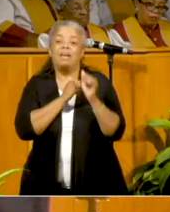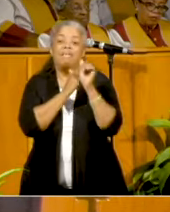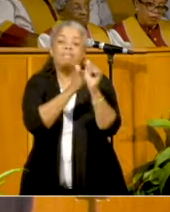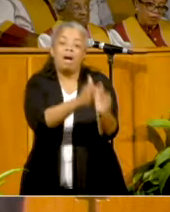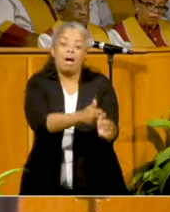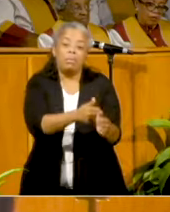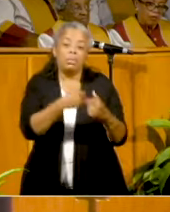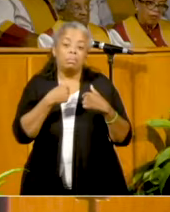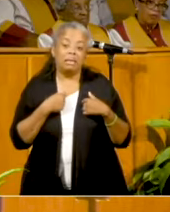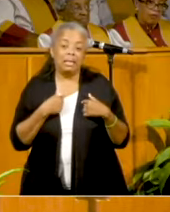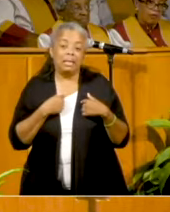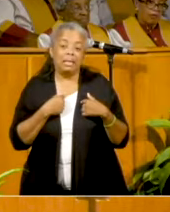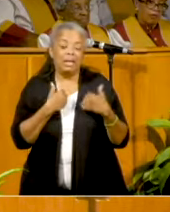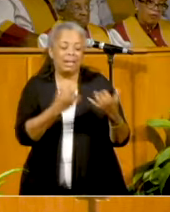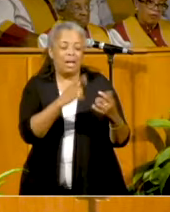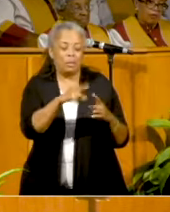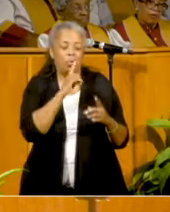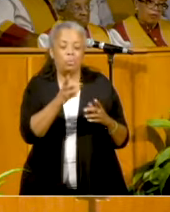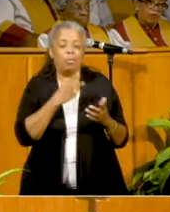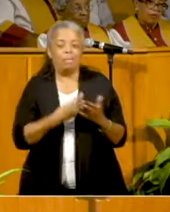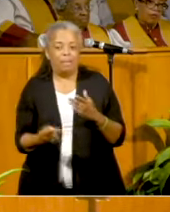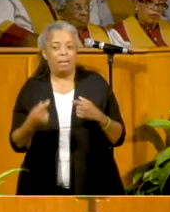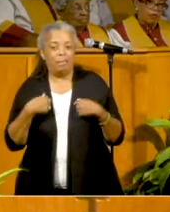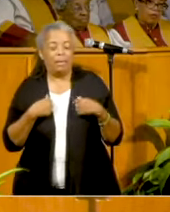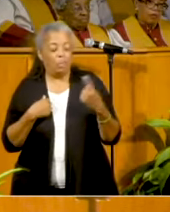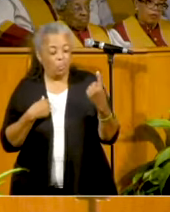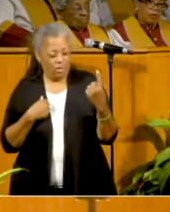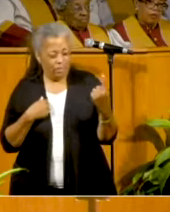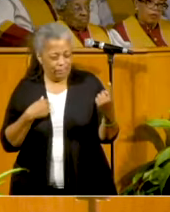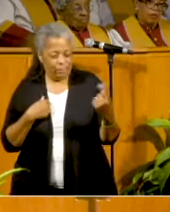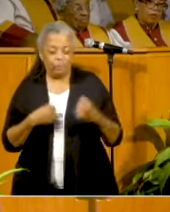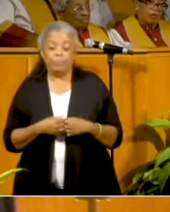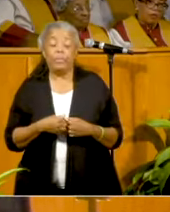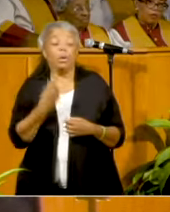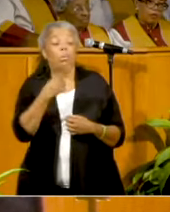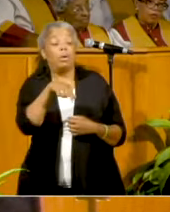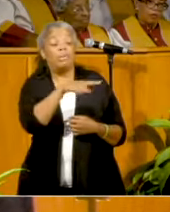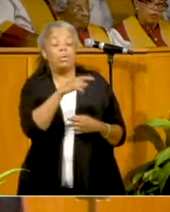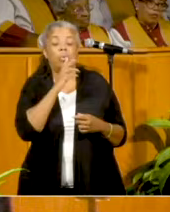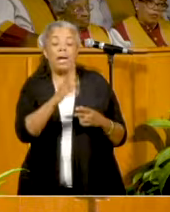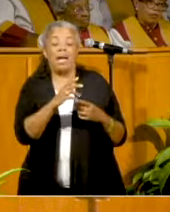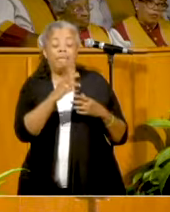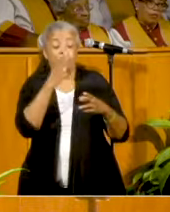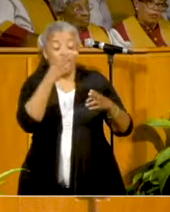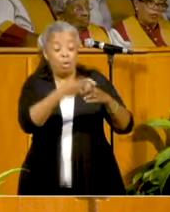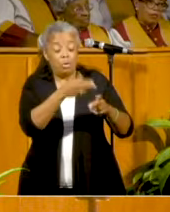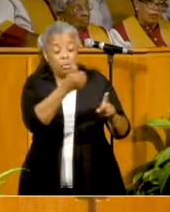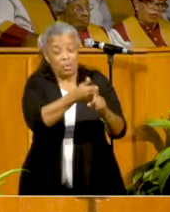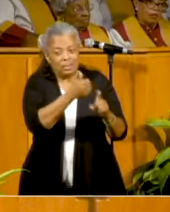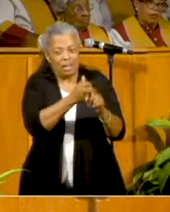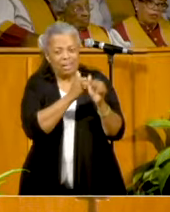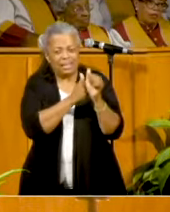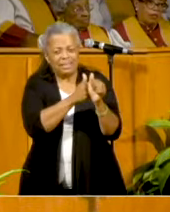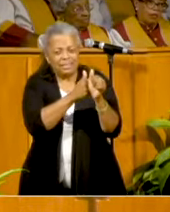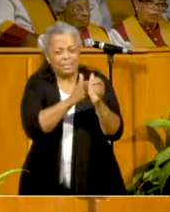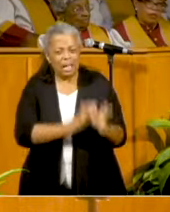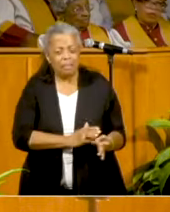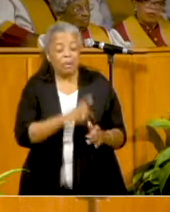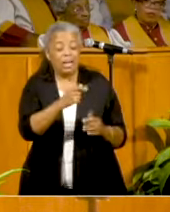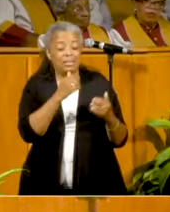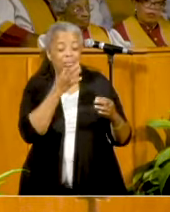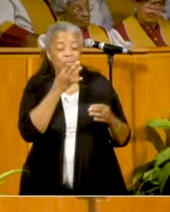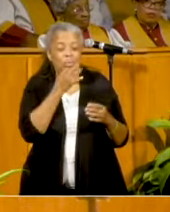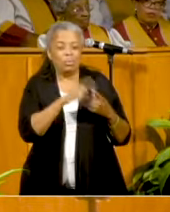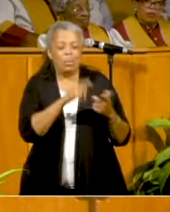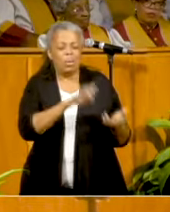me, and you're not going to fail me. One of you has called yourself a disciple, and you're about